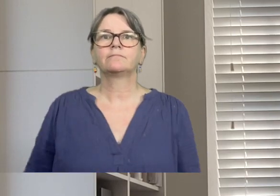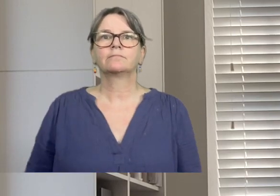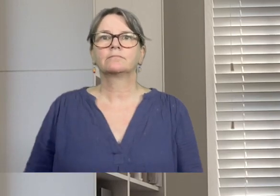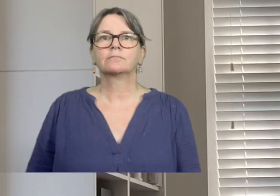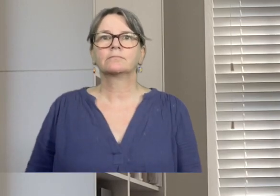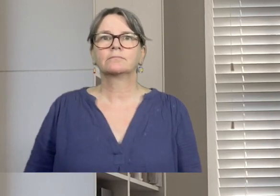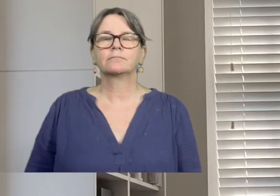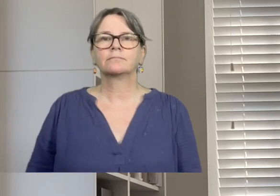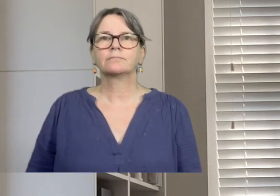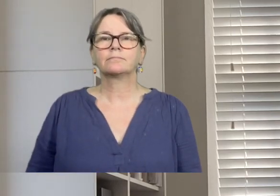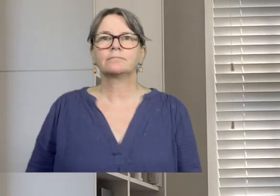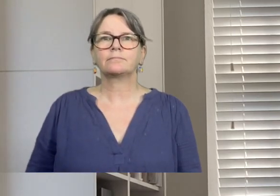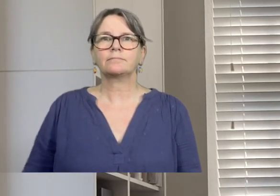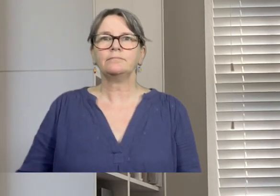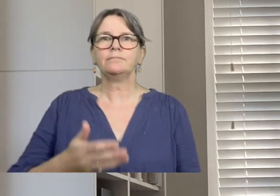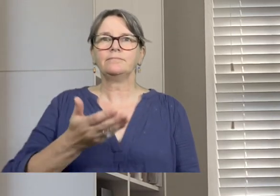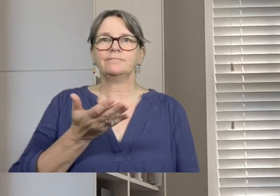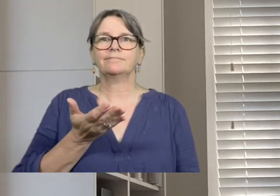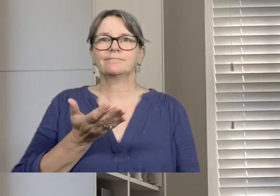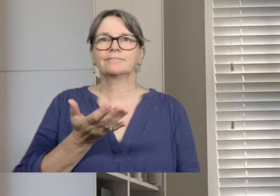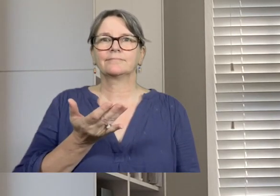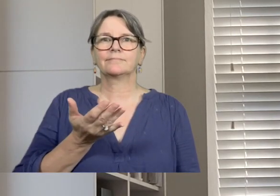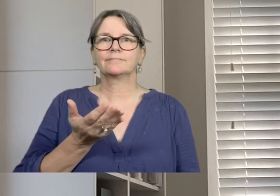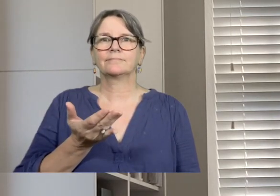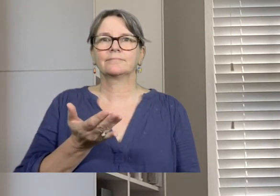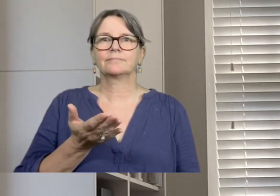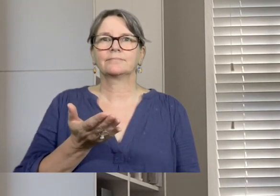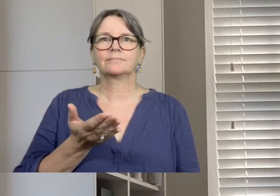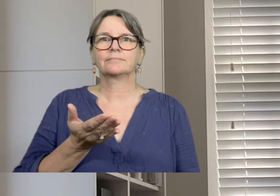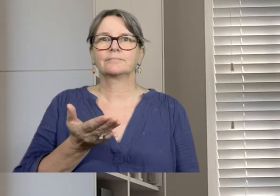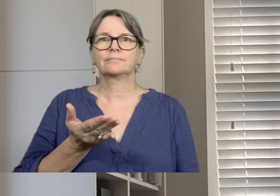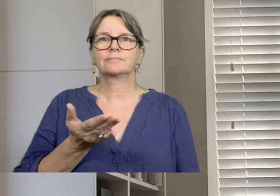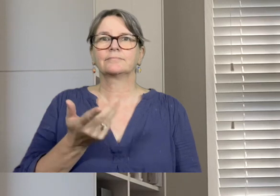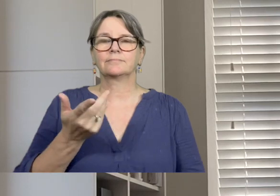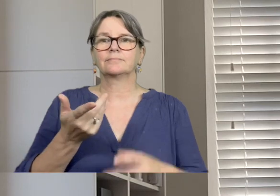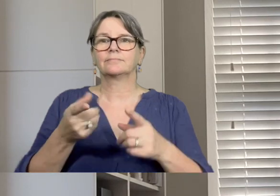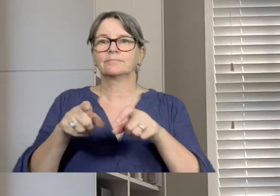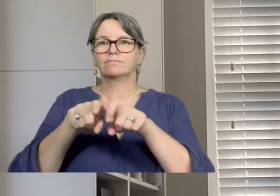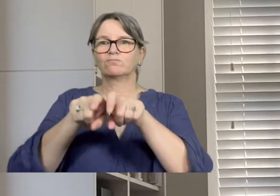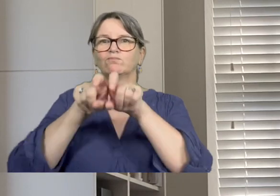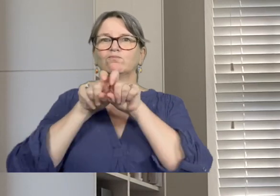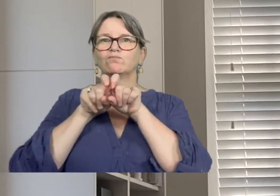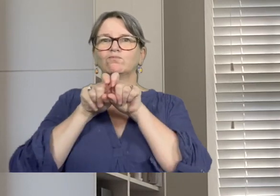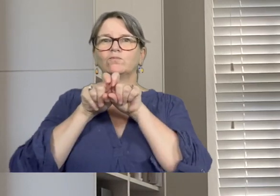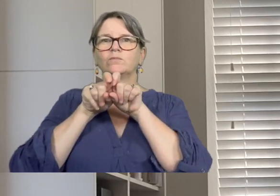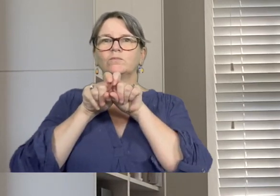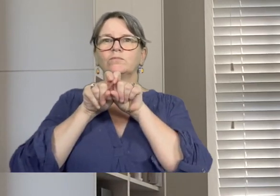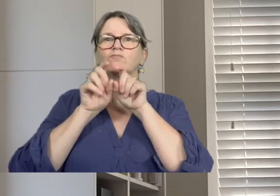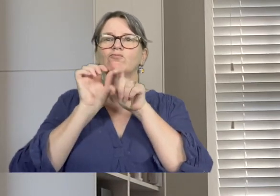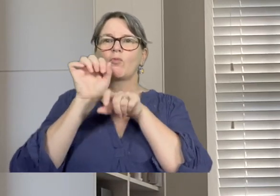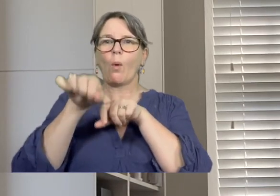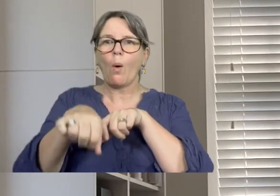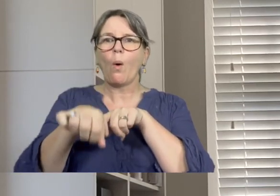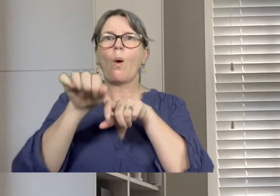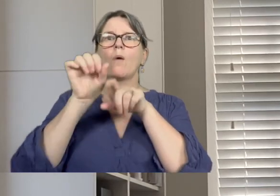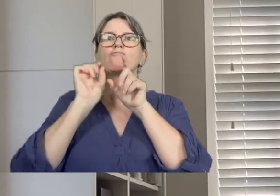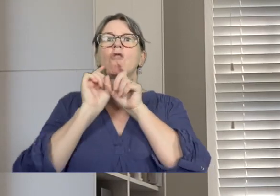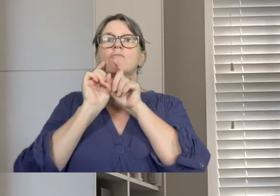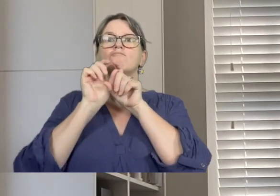We're going to find a little bit of a rock and roll. So coming back onto the back, we're going to soften the knees in. We're going to rock through the